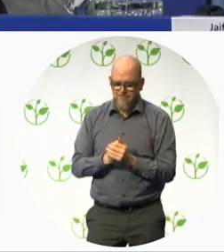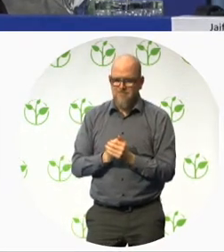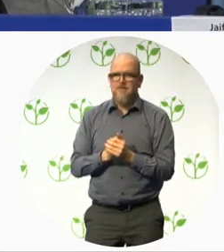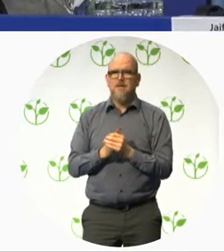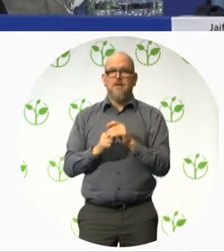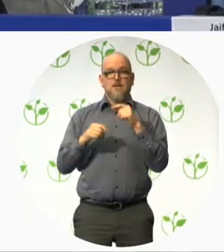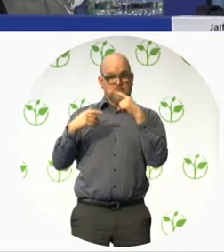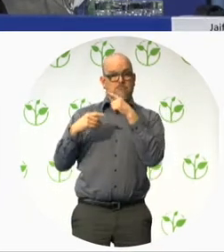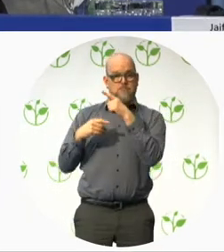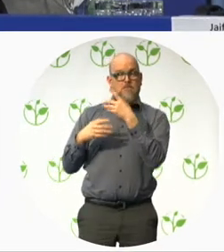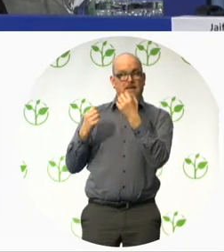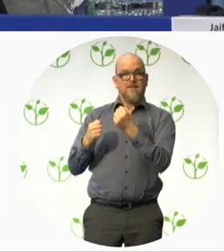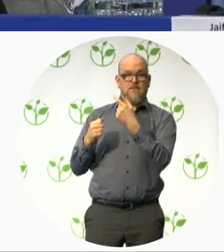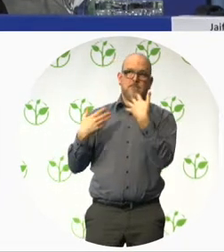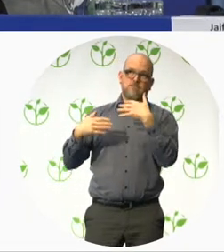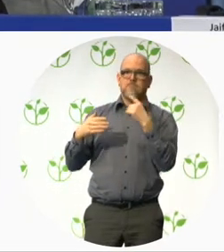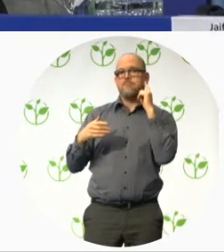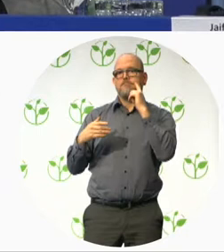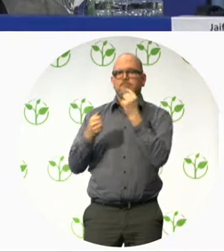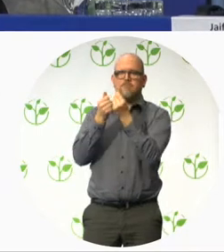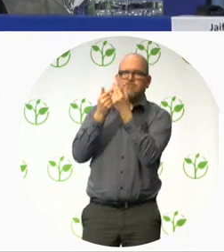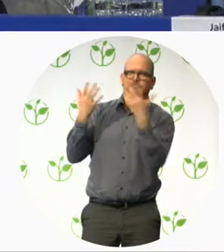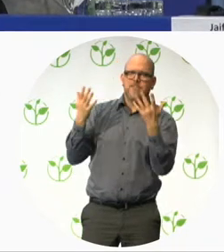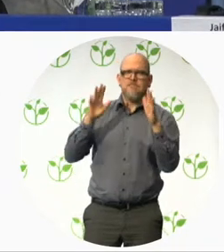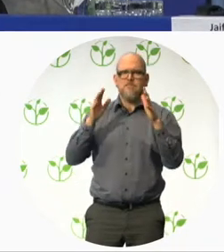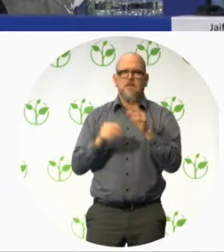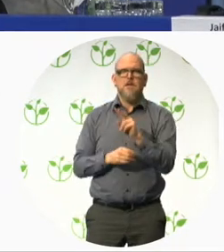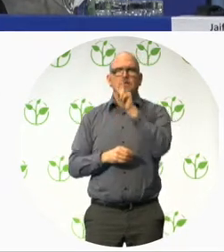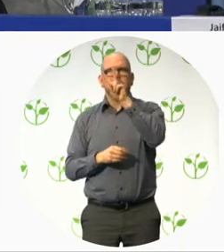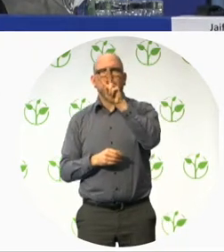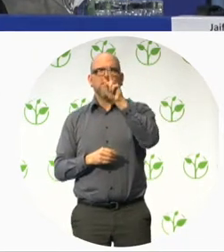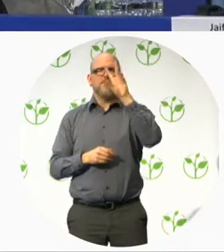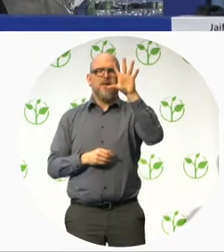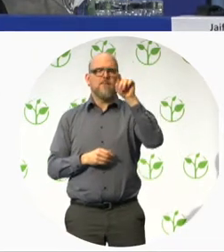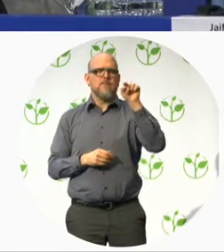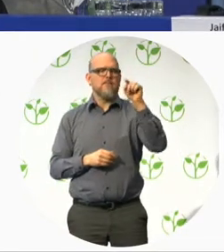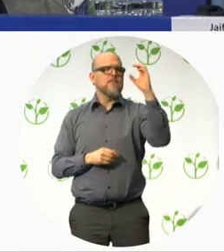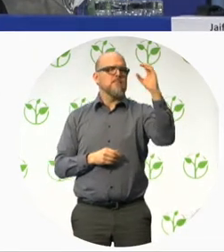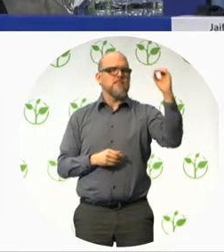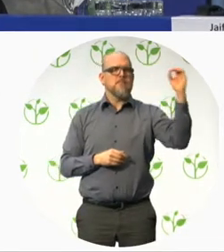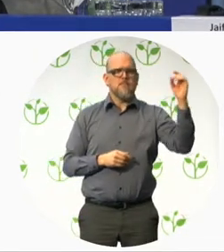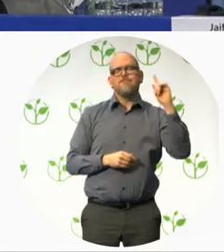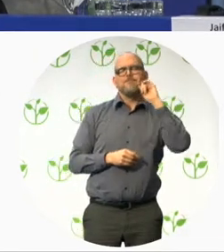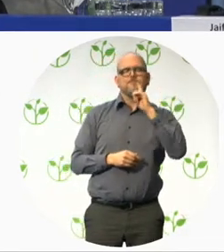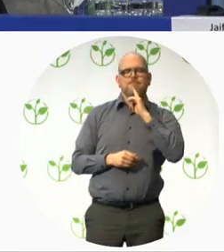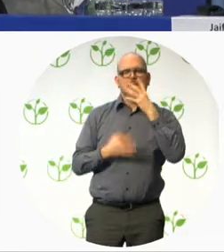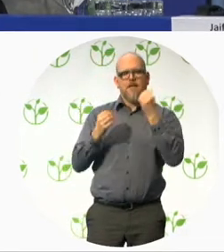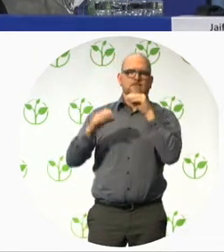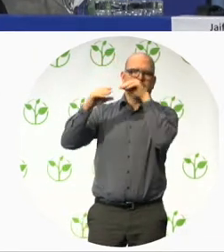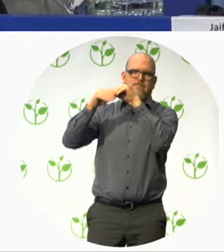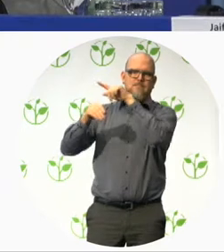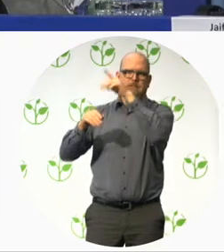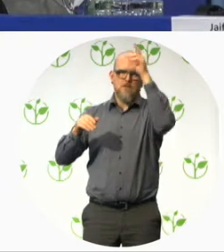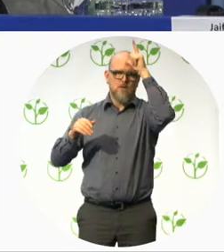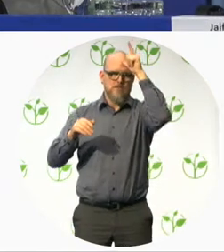the same standard Arabic language. We as Zain, mobile operator in Jordan, we connect people. Out of the